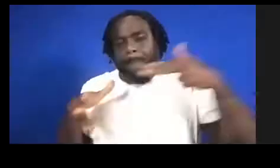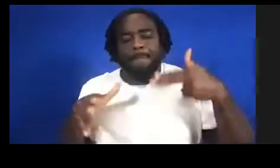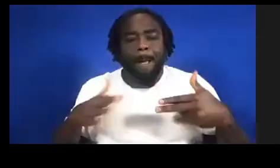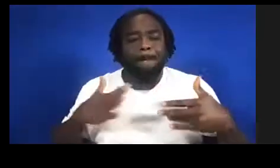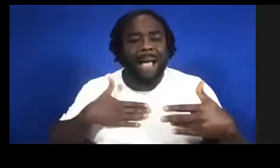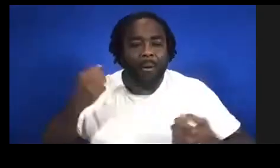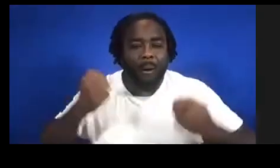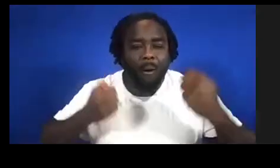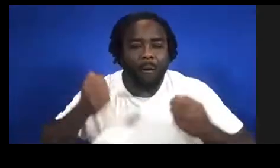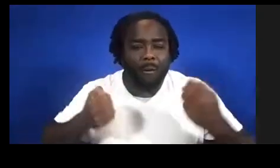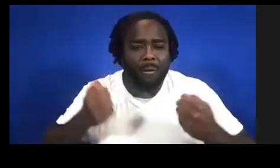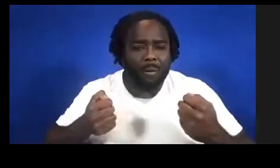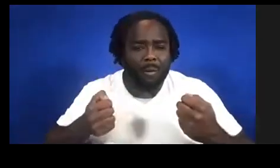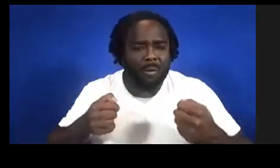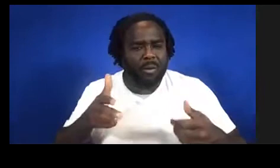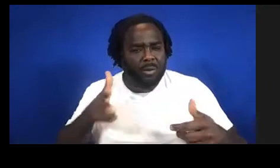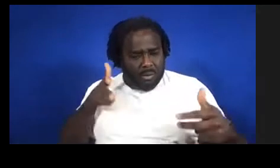it's a deer.